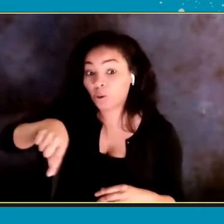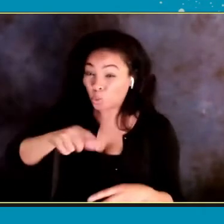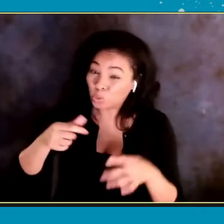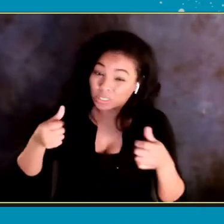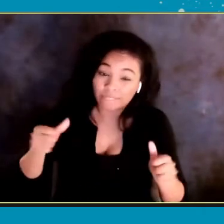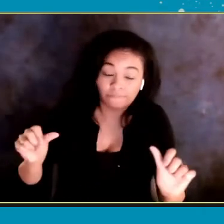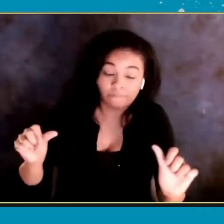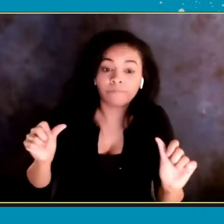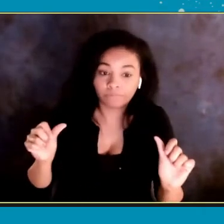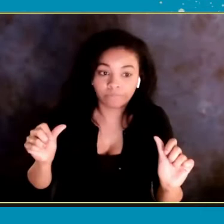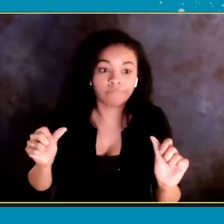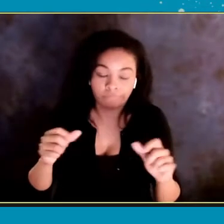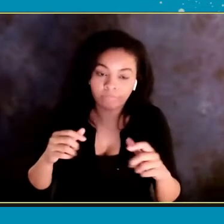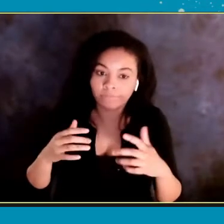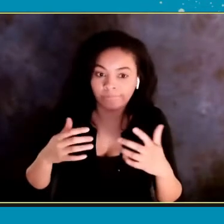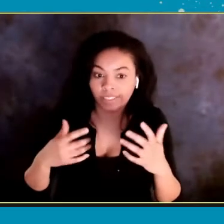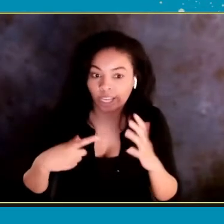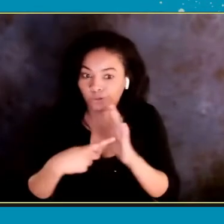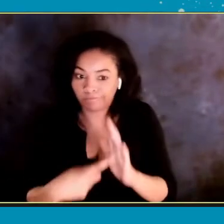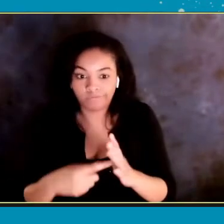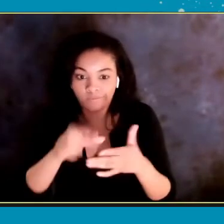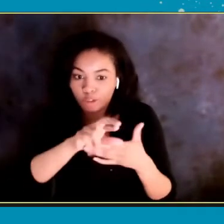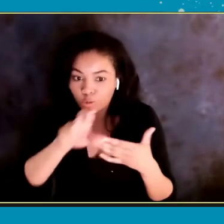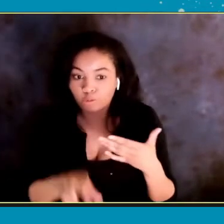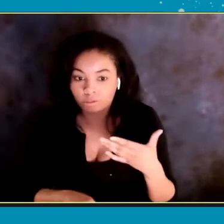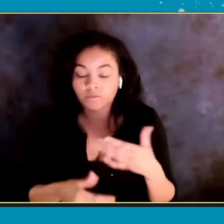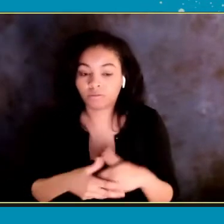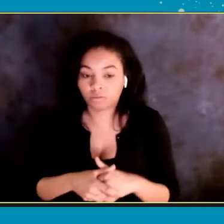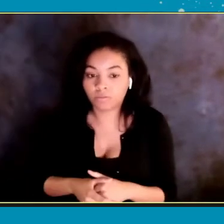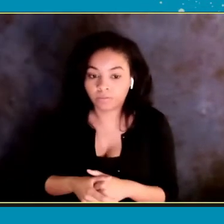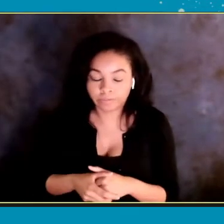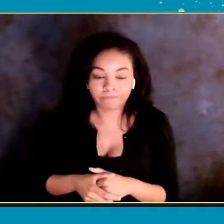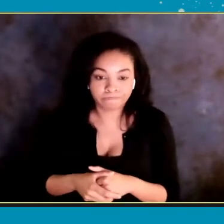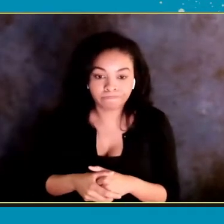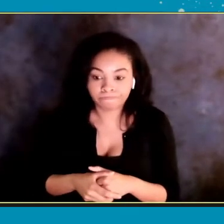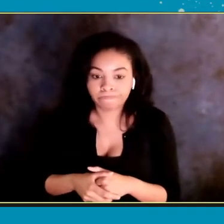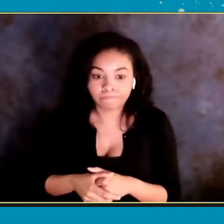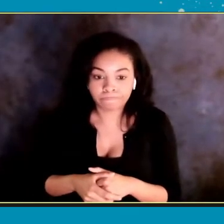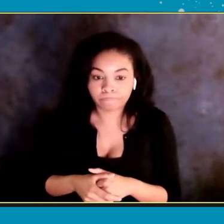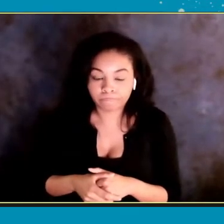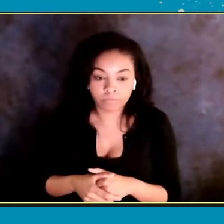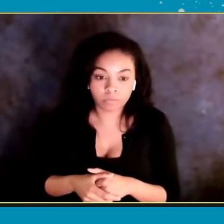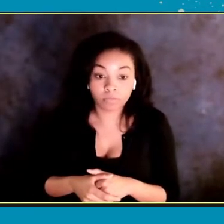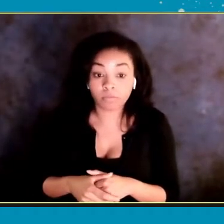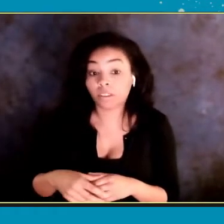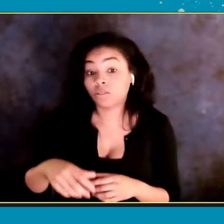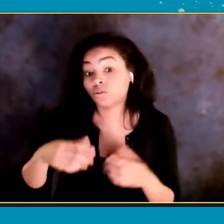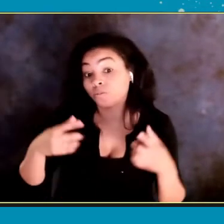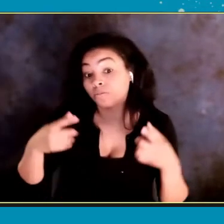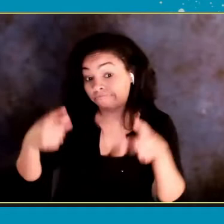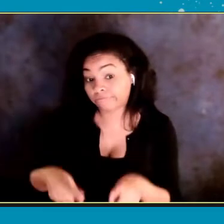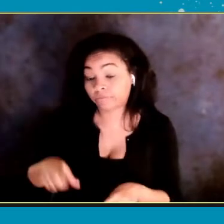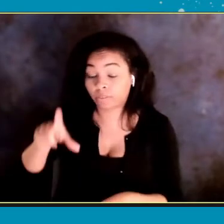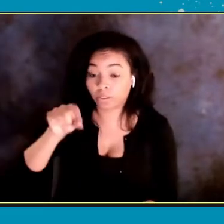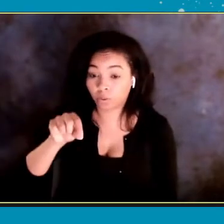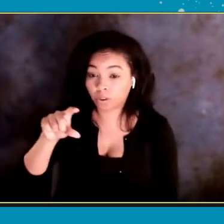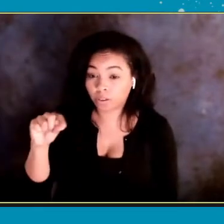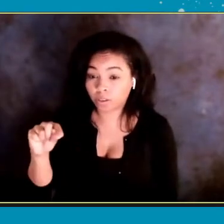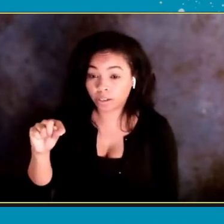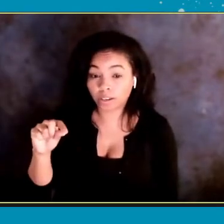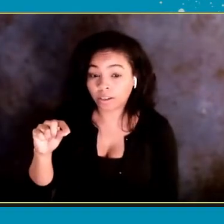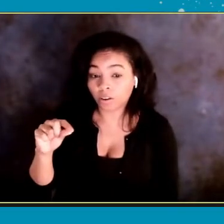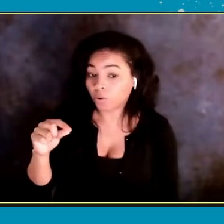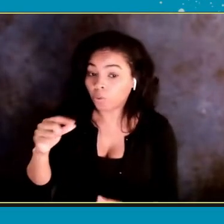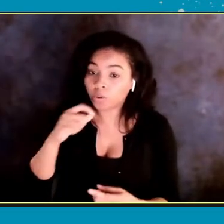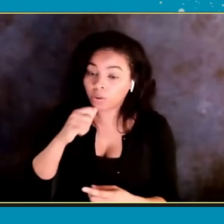to, produce results. And so in 2020, not only did we increase the